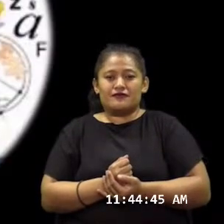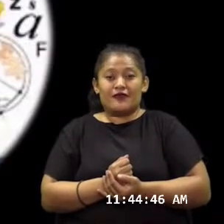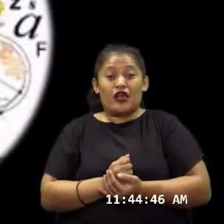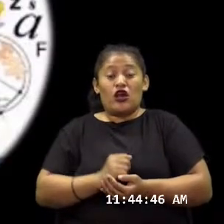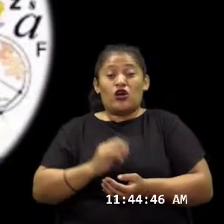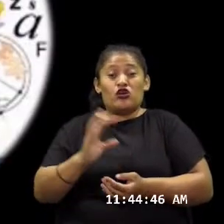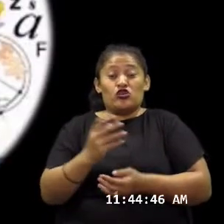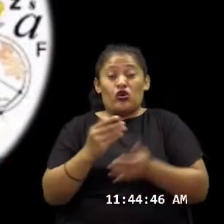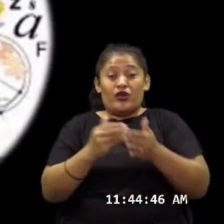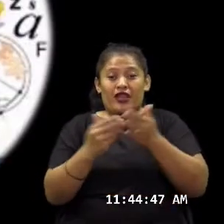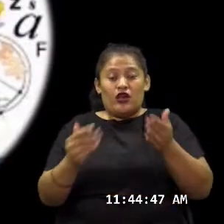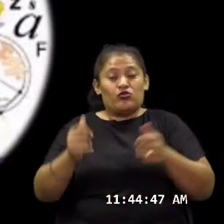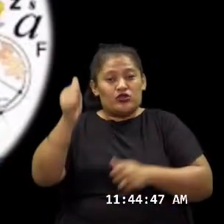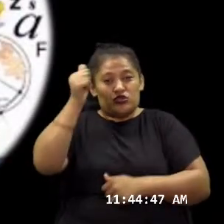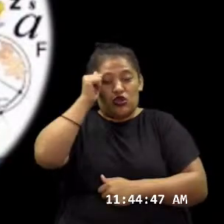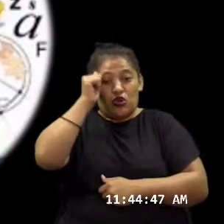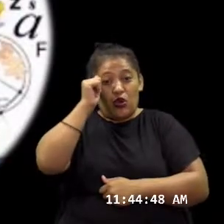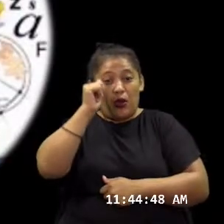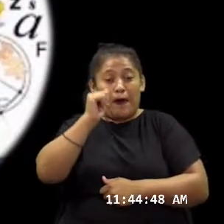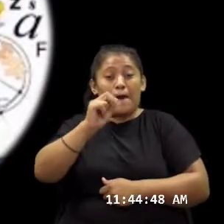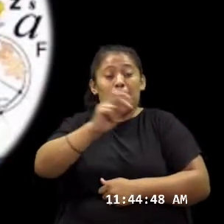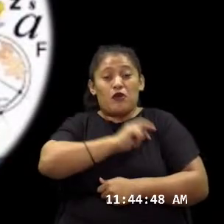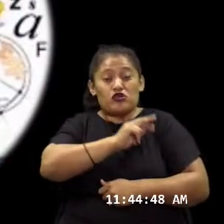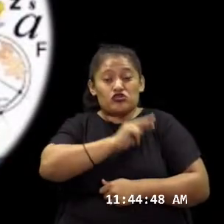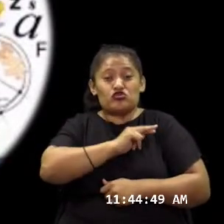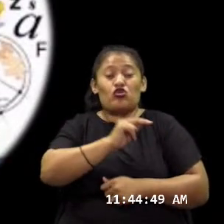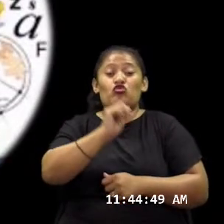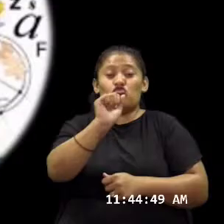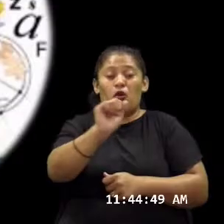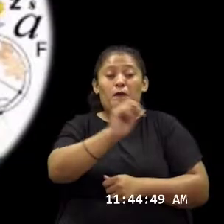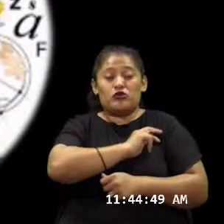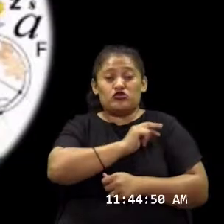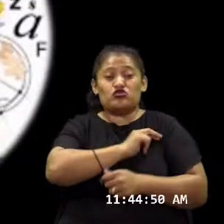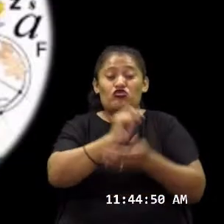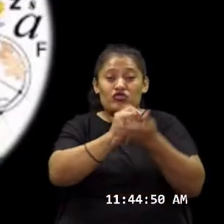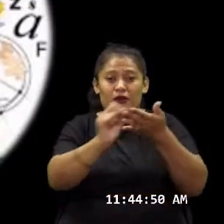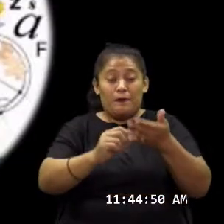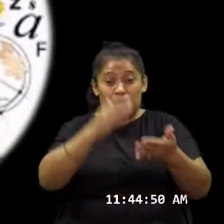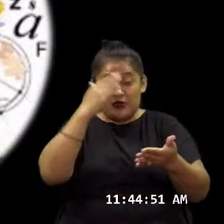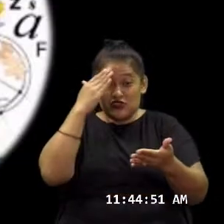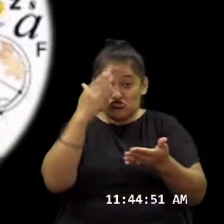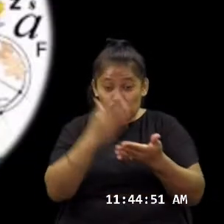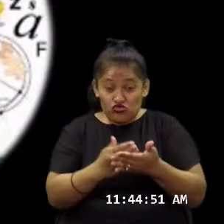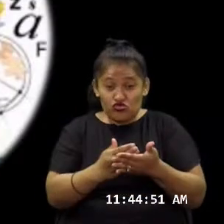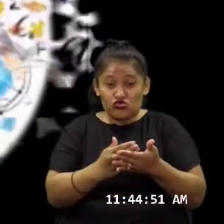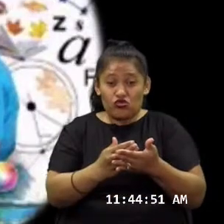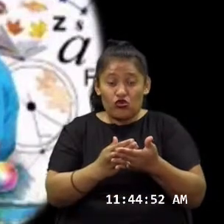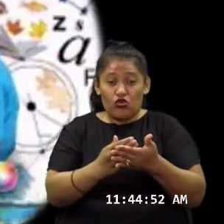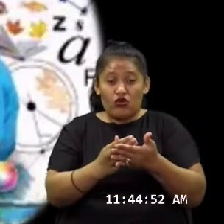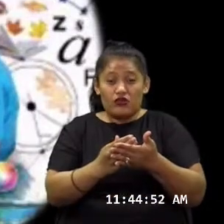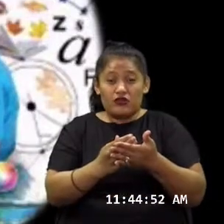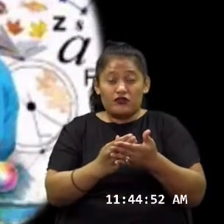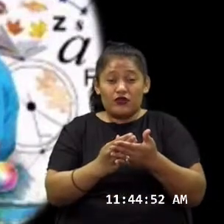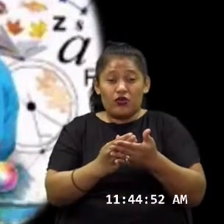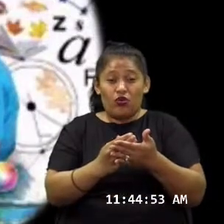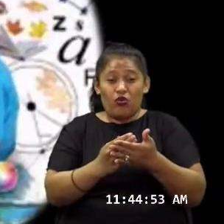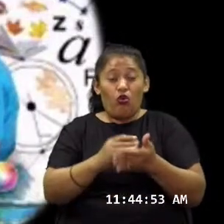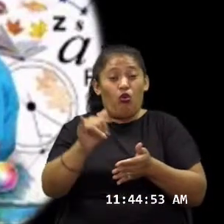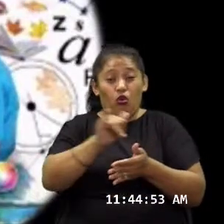So now we know that personal writing essays can be true, or it can also